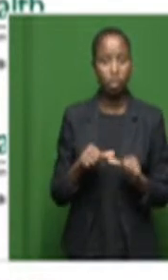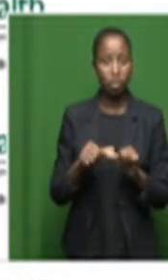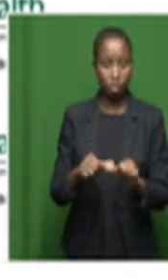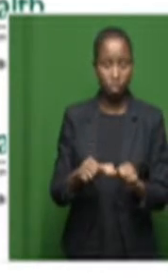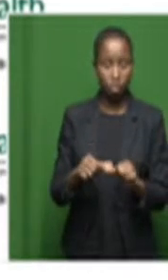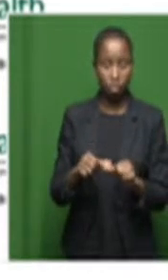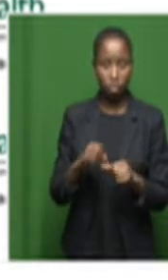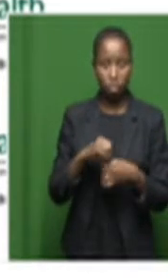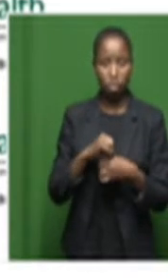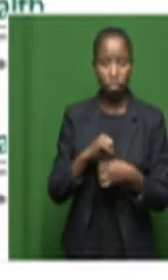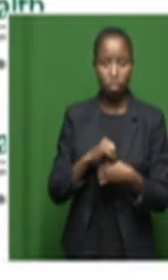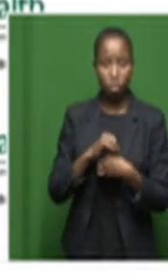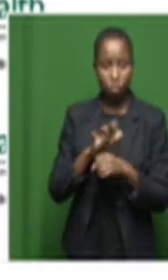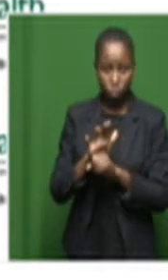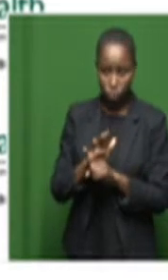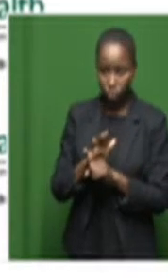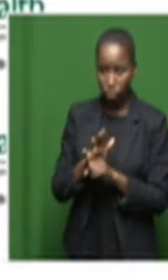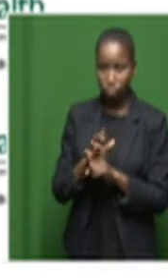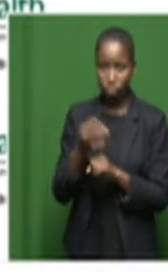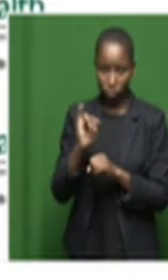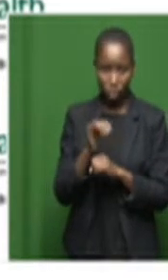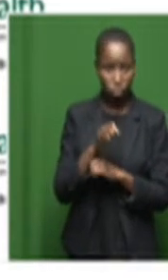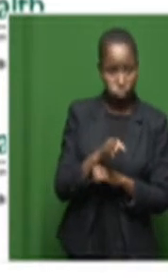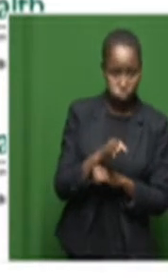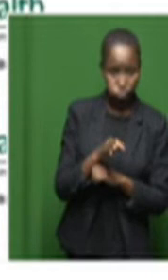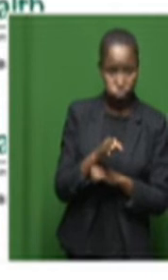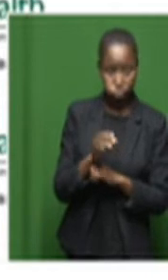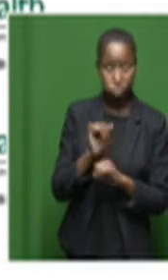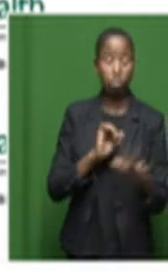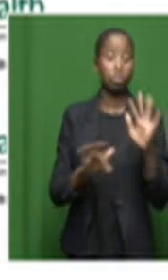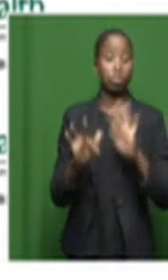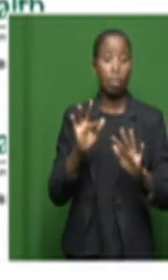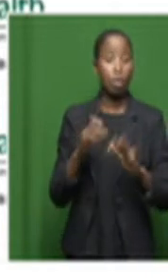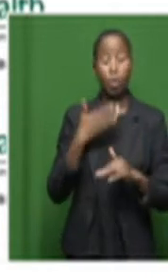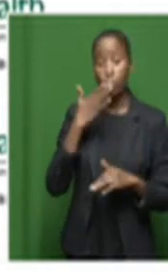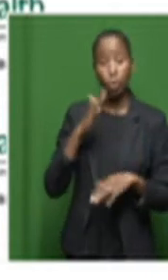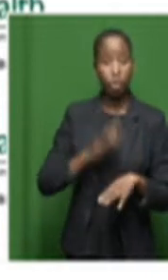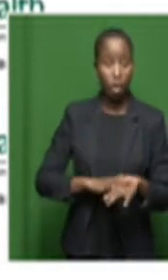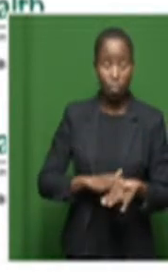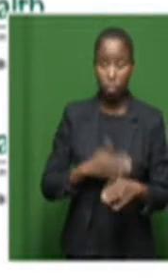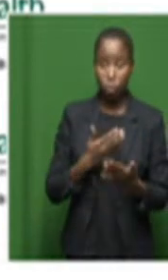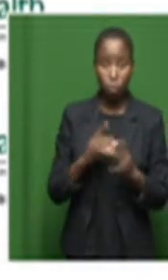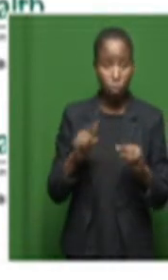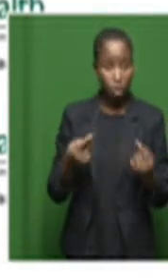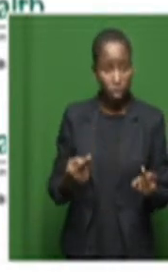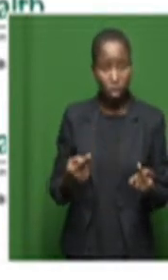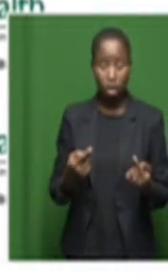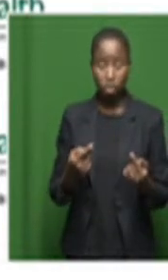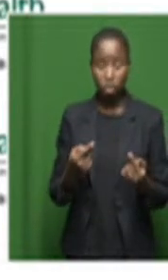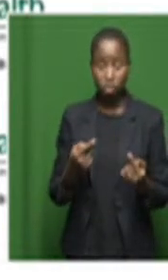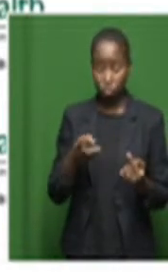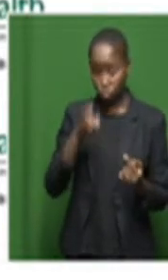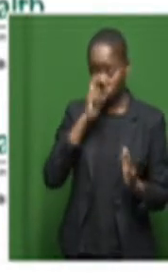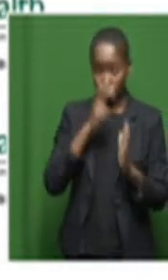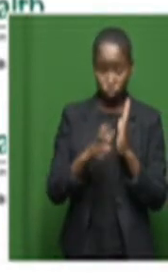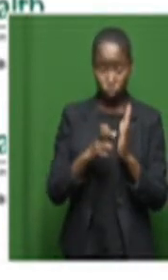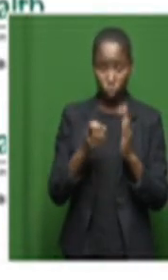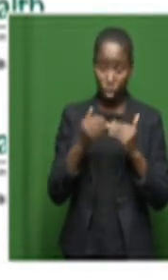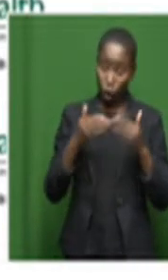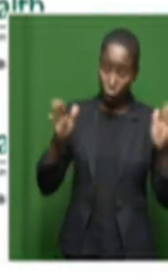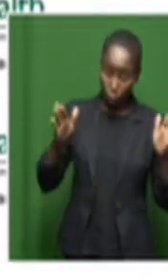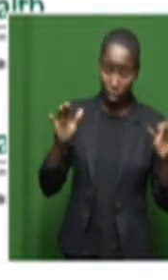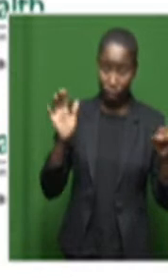I've said earlier, to lower our guards, no time to release the restrictions, and therefore as